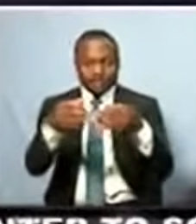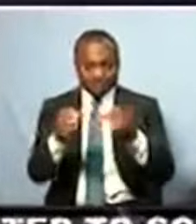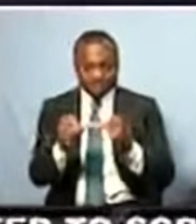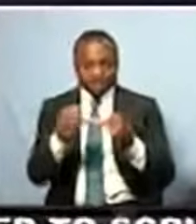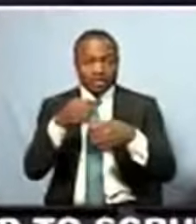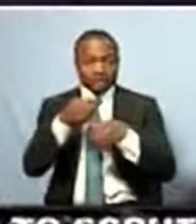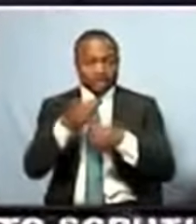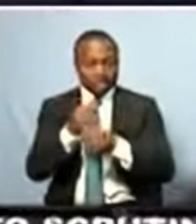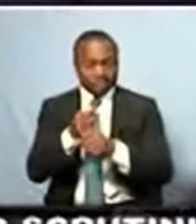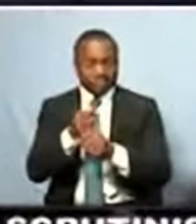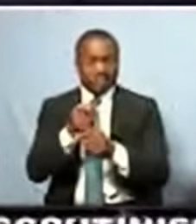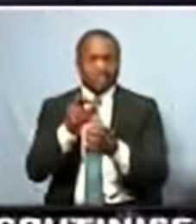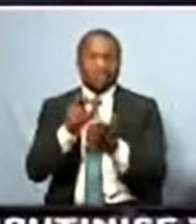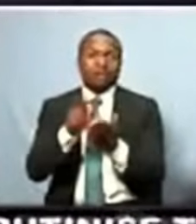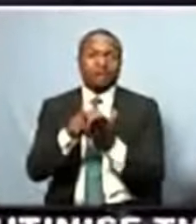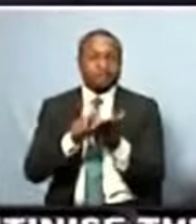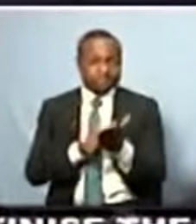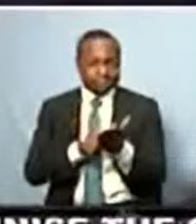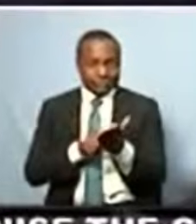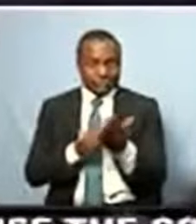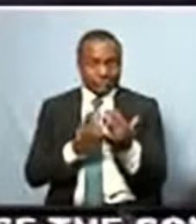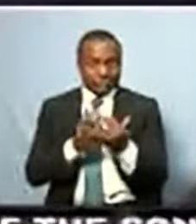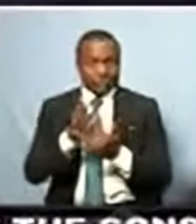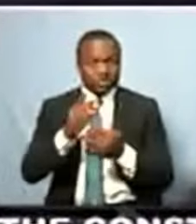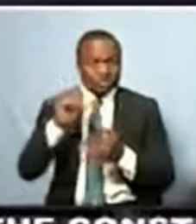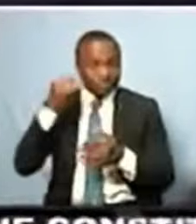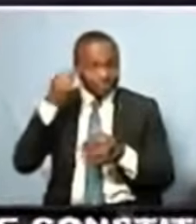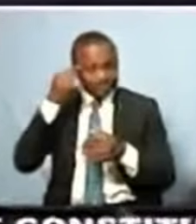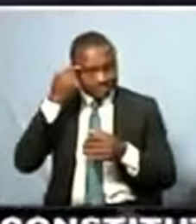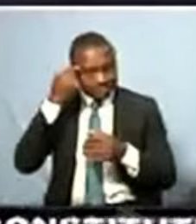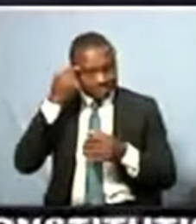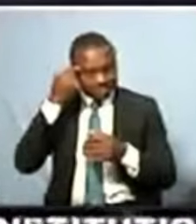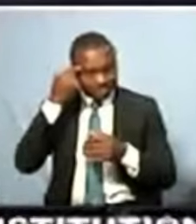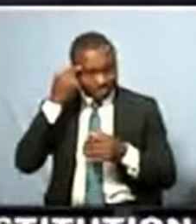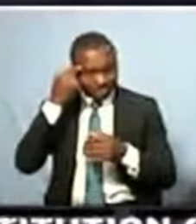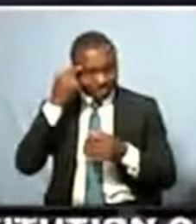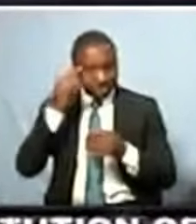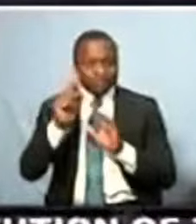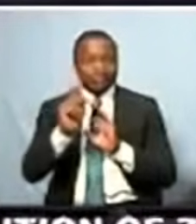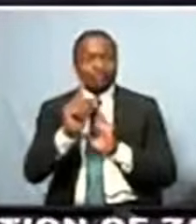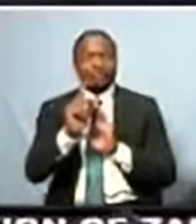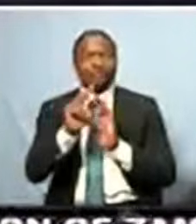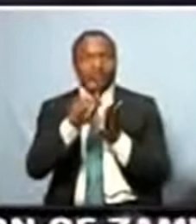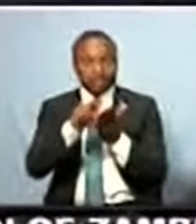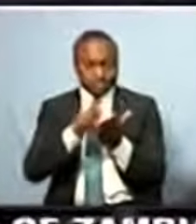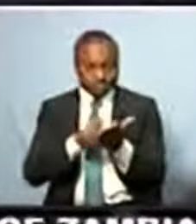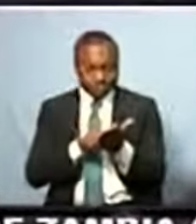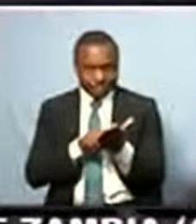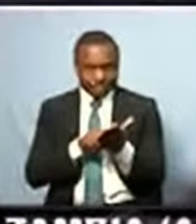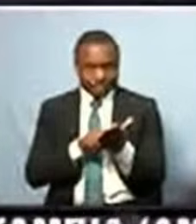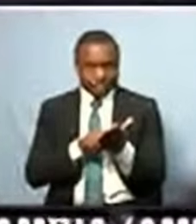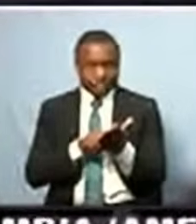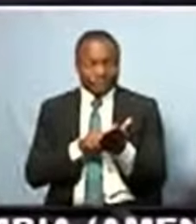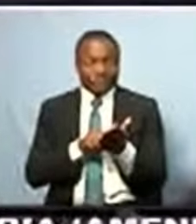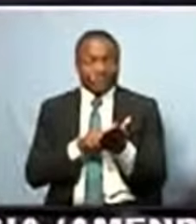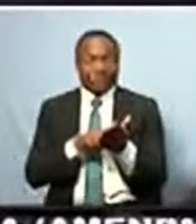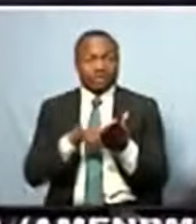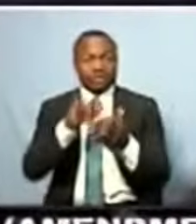published via Government Gazette. So that is the sequence of events, Honorable Chairperson.